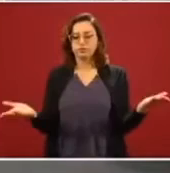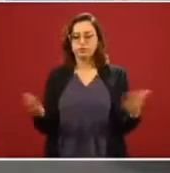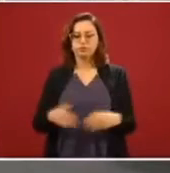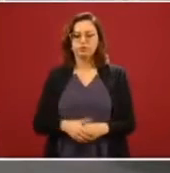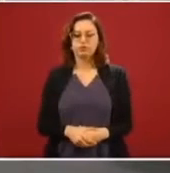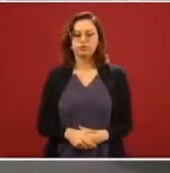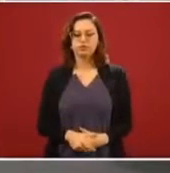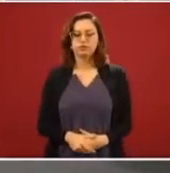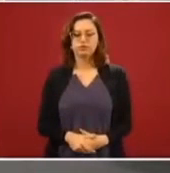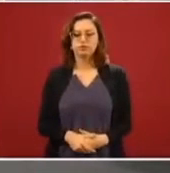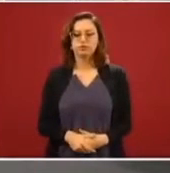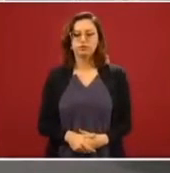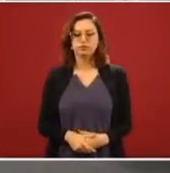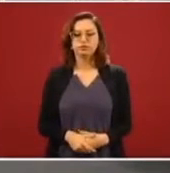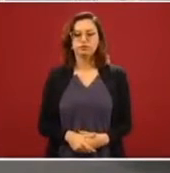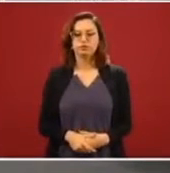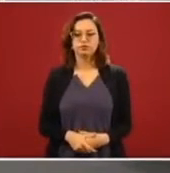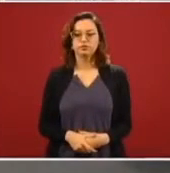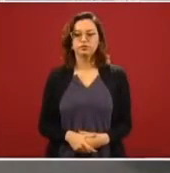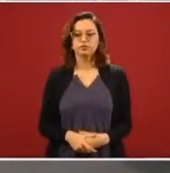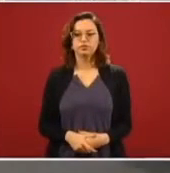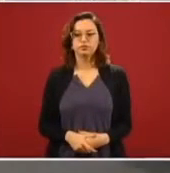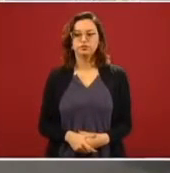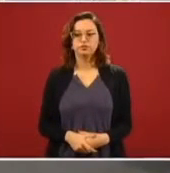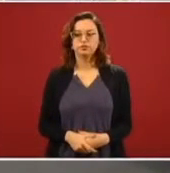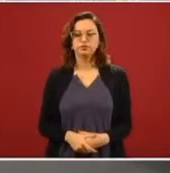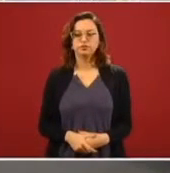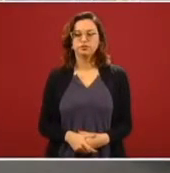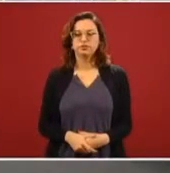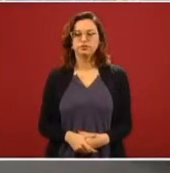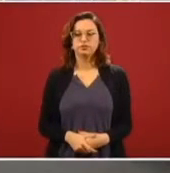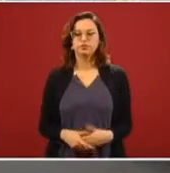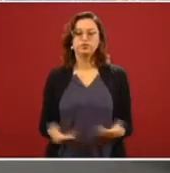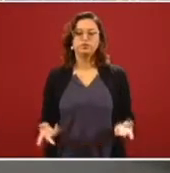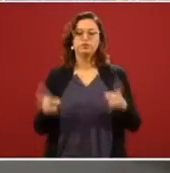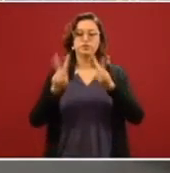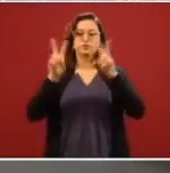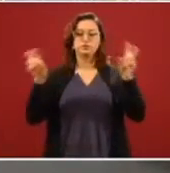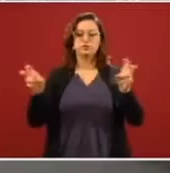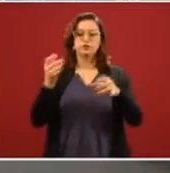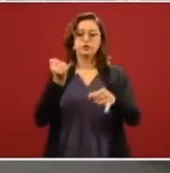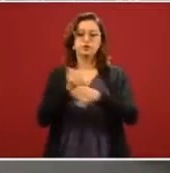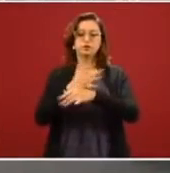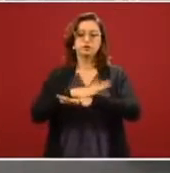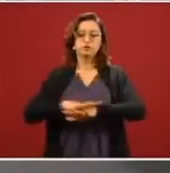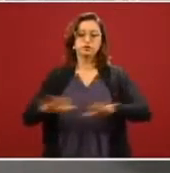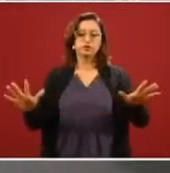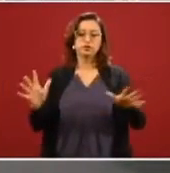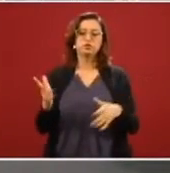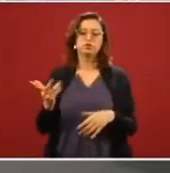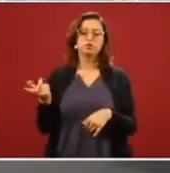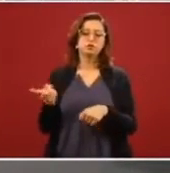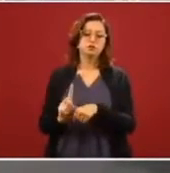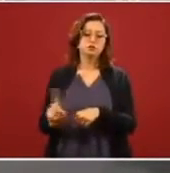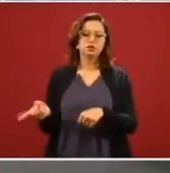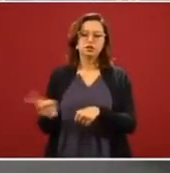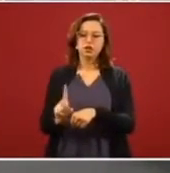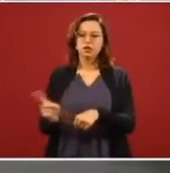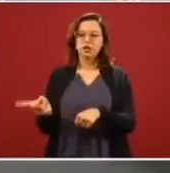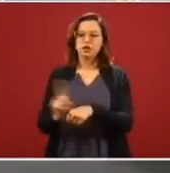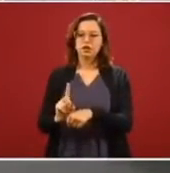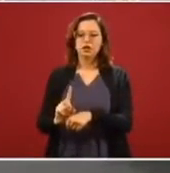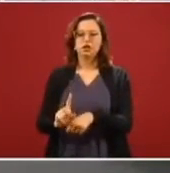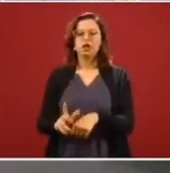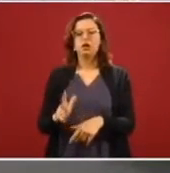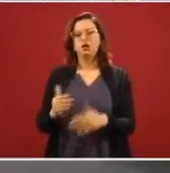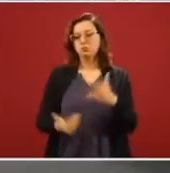you. Vamos a retomar We are going to sobre el take informe técnico the que damos technical todos los días, information that we give publicación de every